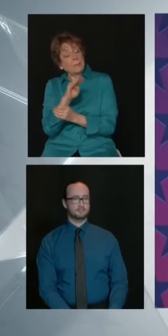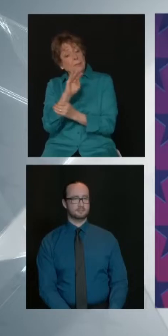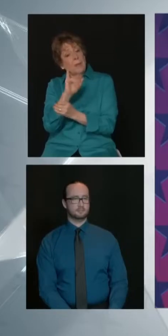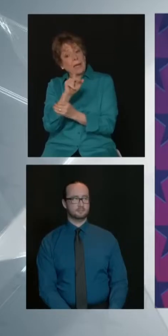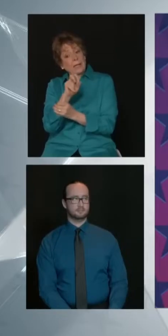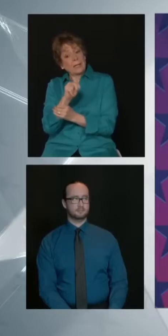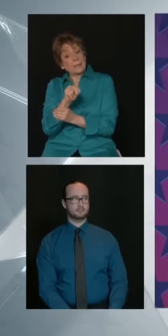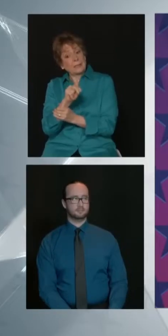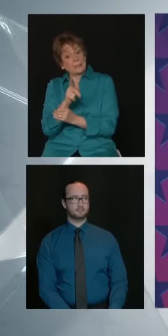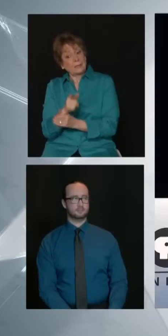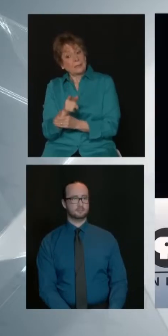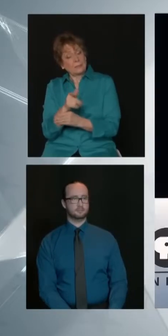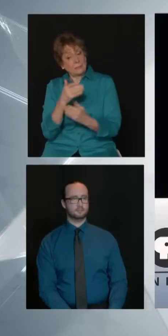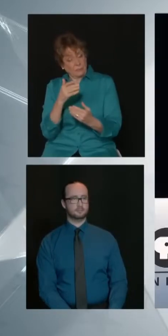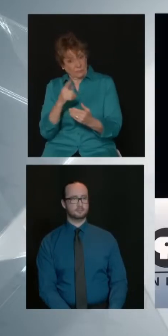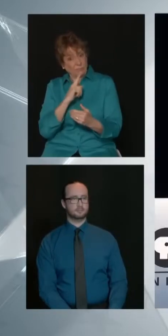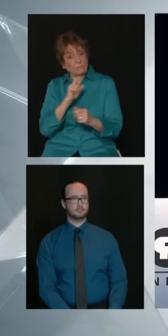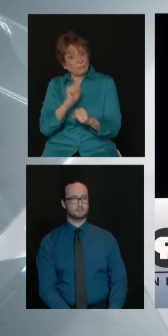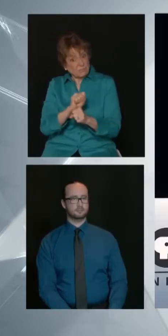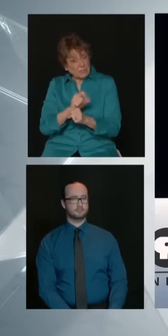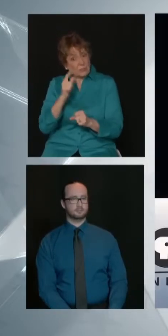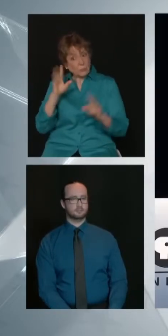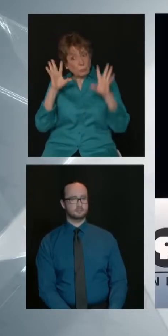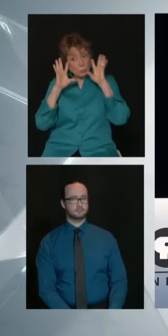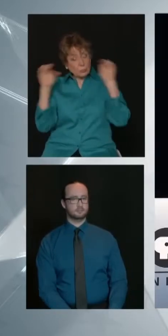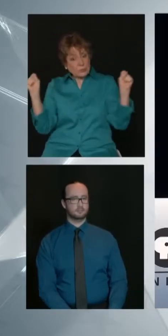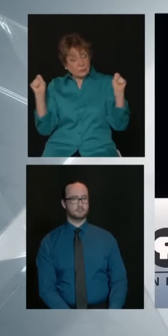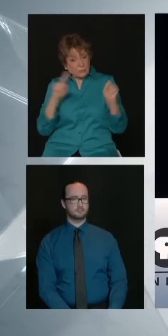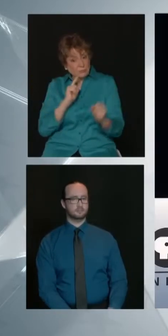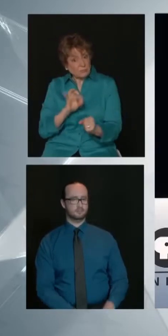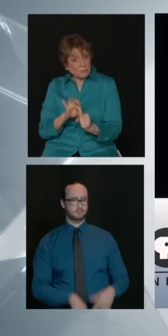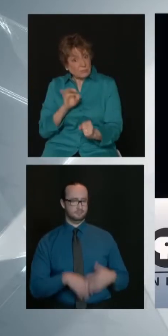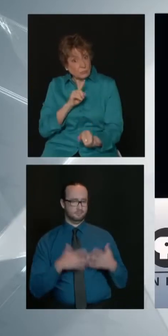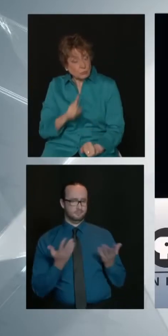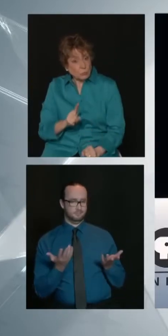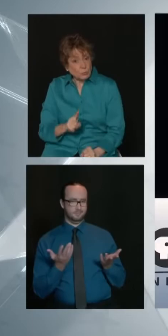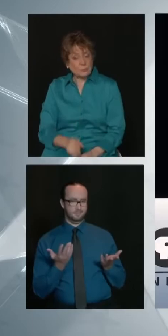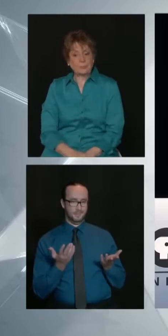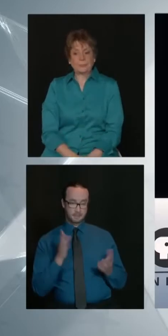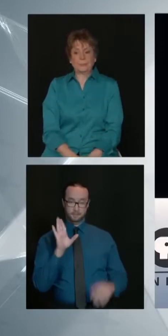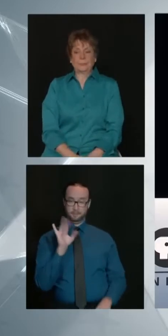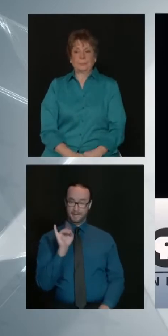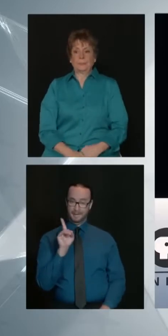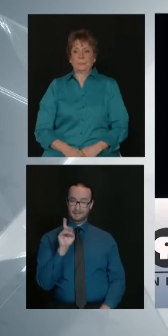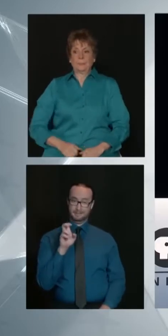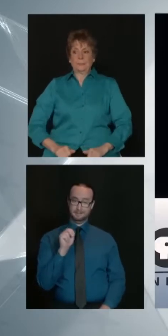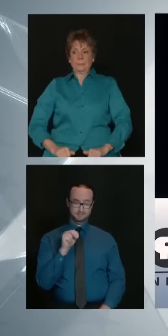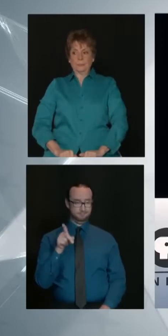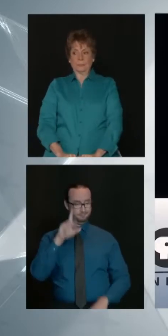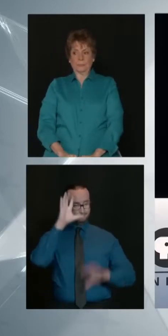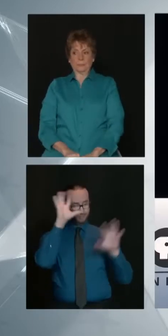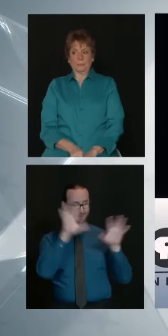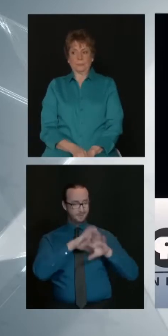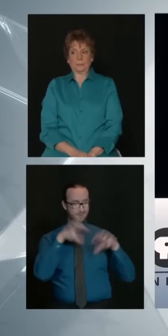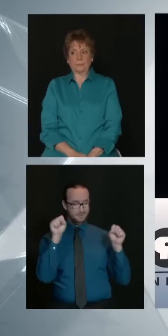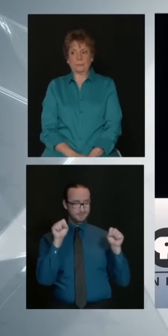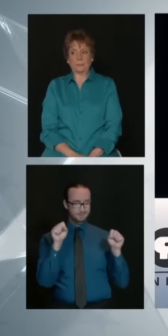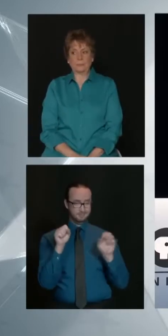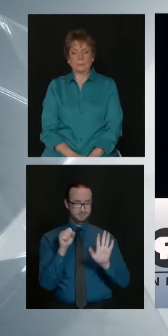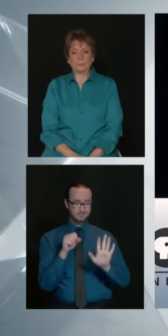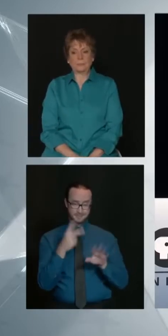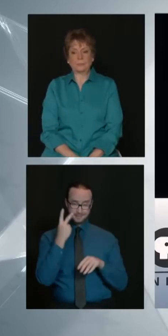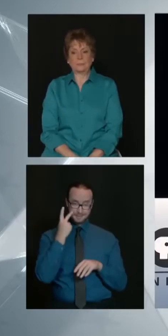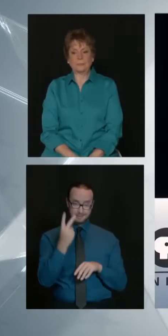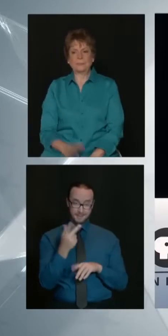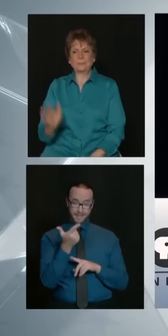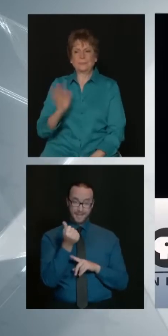Biden's absolutely the president. I mean, my gosh, have you seen the gas prices lately? Legitimately elected. I'm not trying to trick you. He's duly sworn and certified. He's